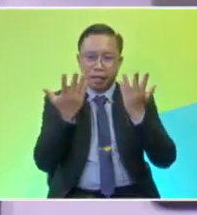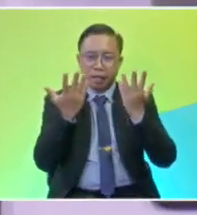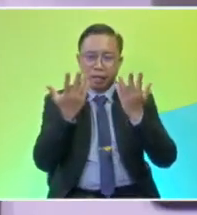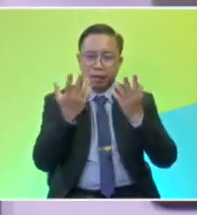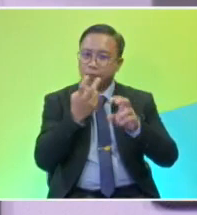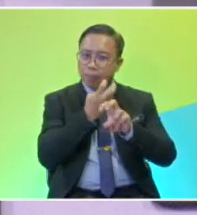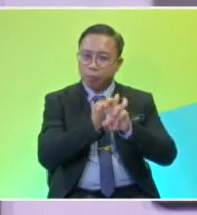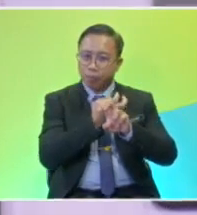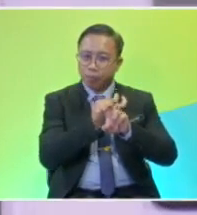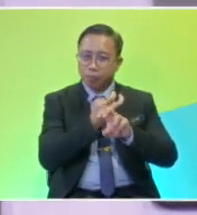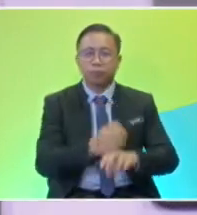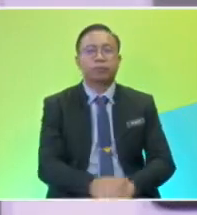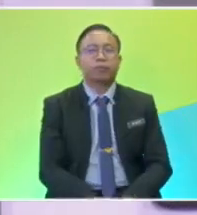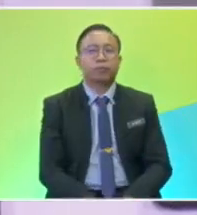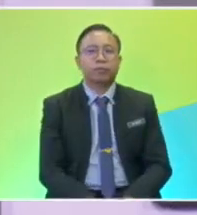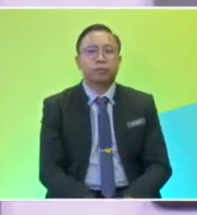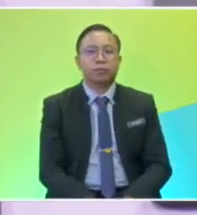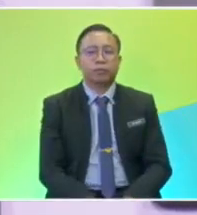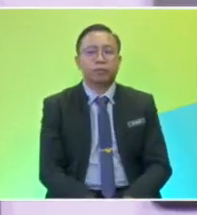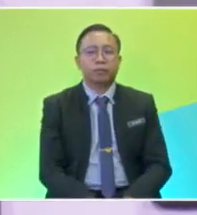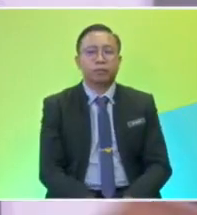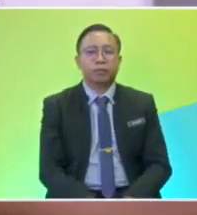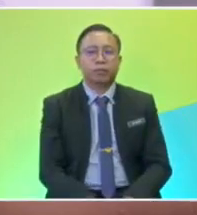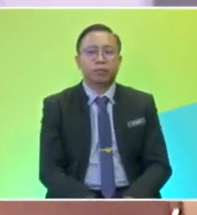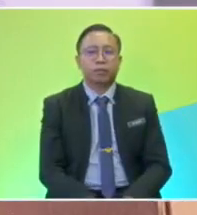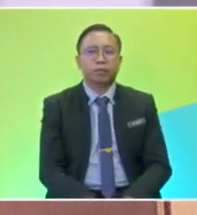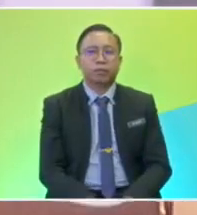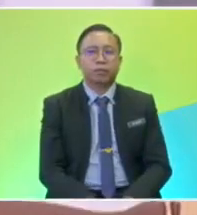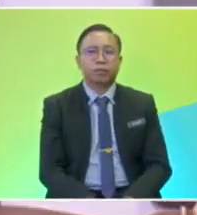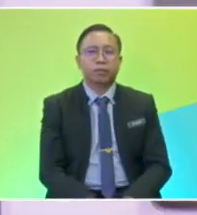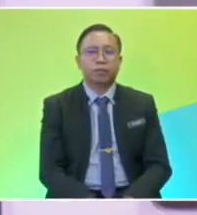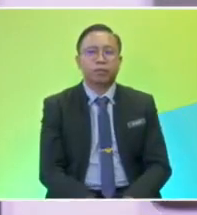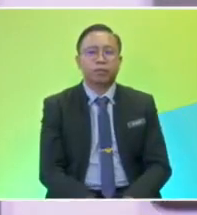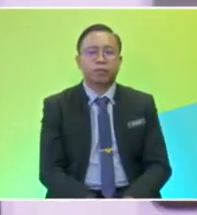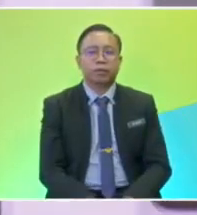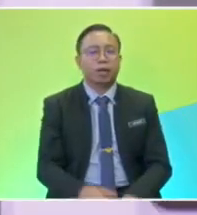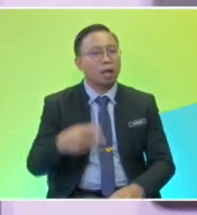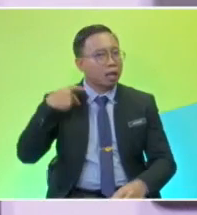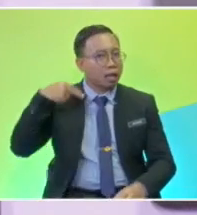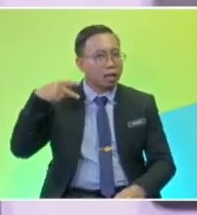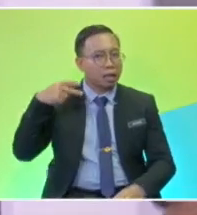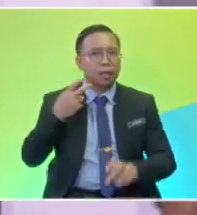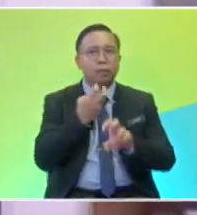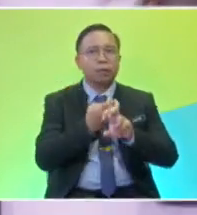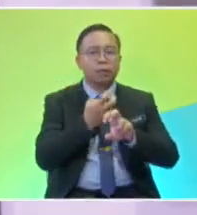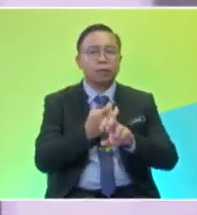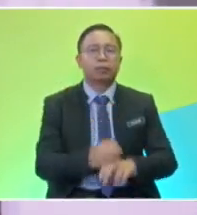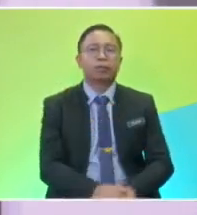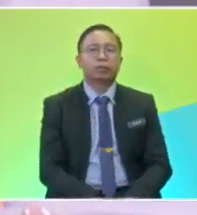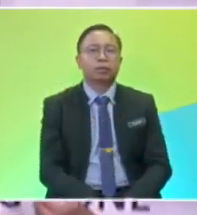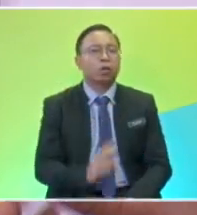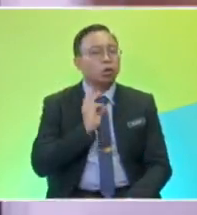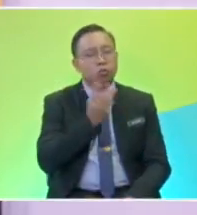Ta-da! Hand bone. And last but not least, leg bone. Something that we